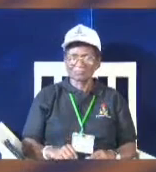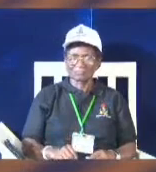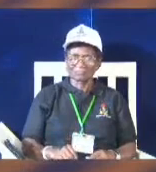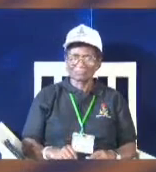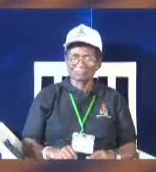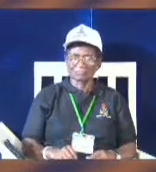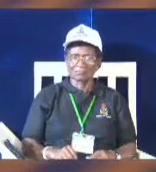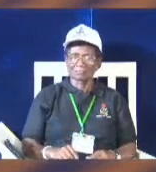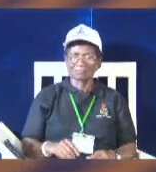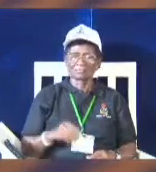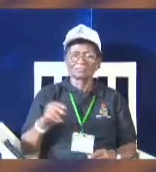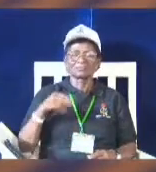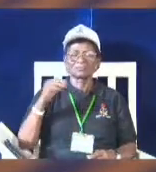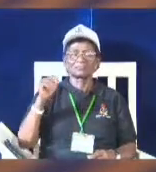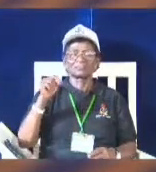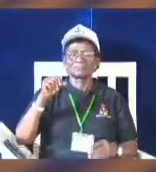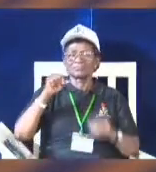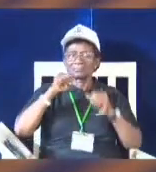Orimolusi of blessed memory